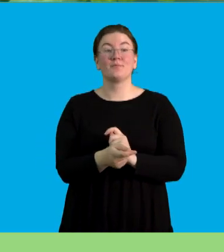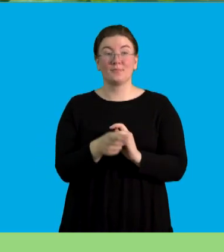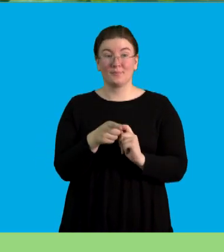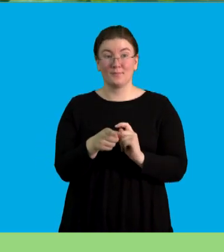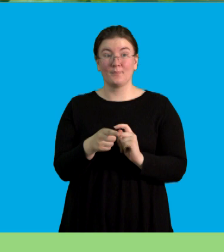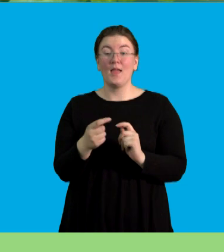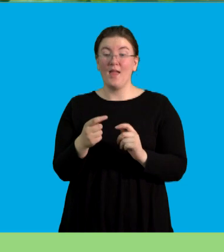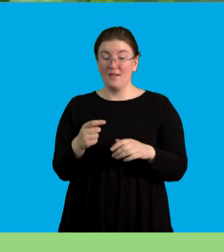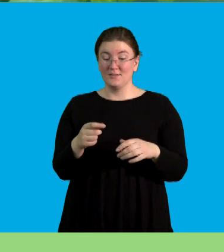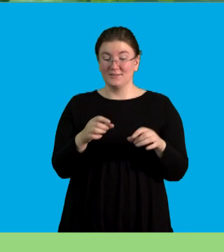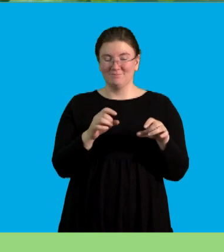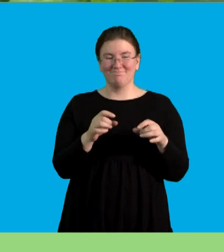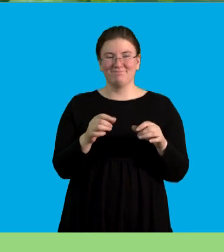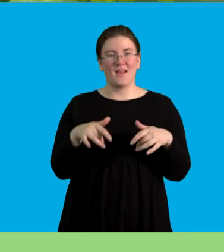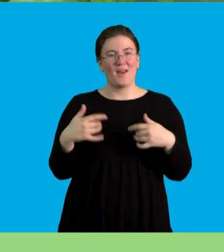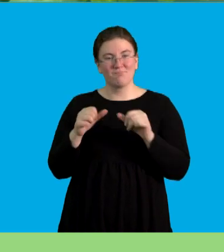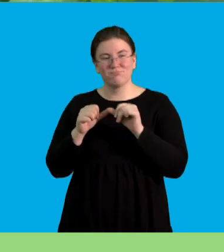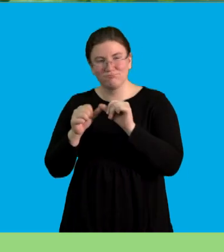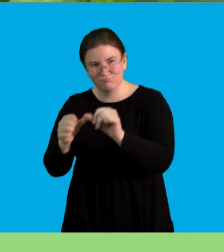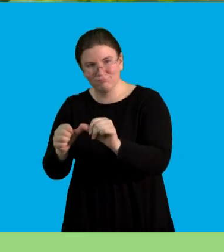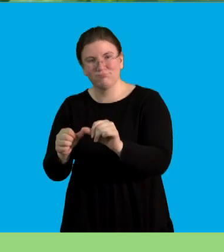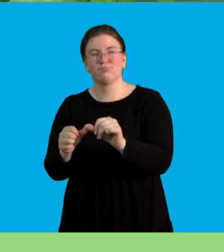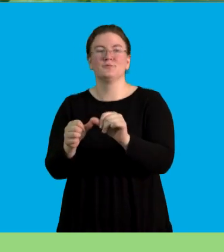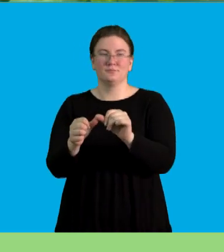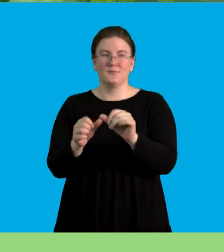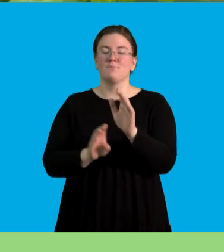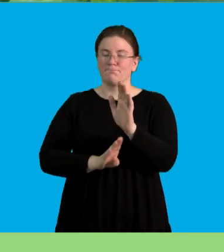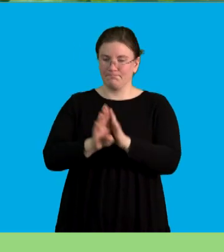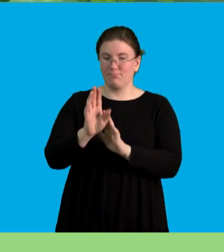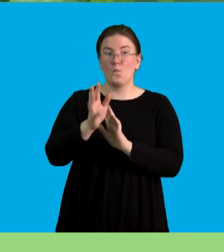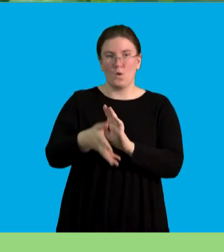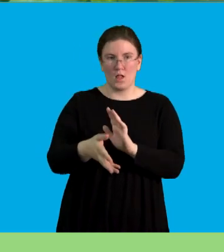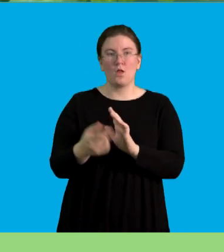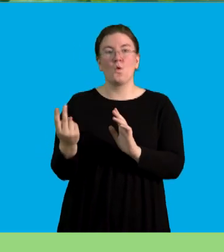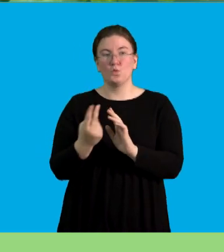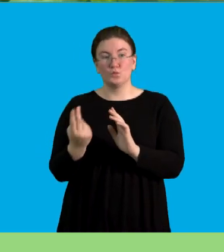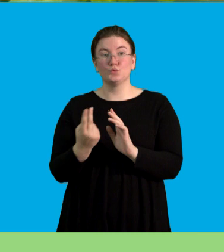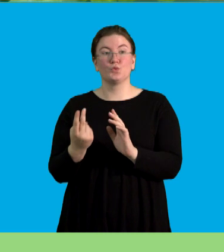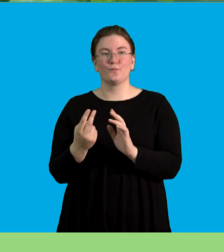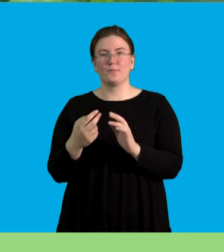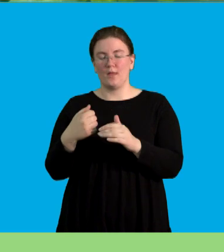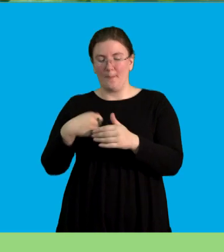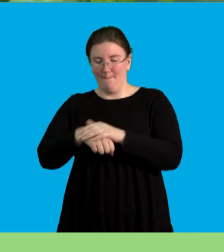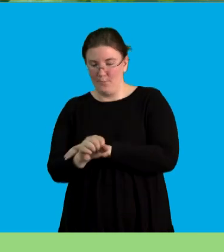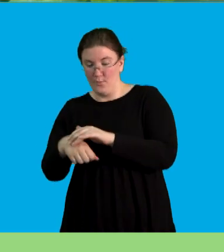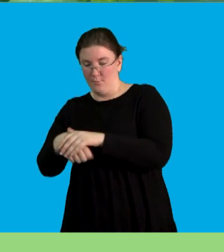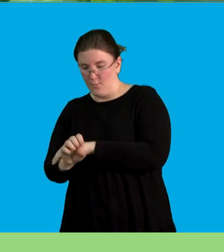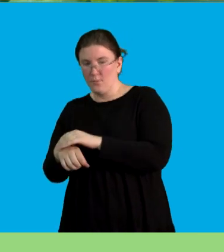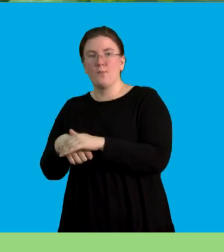so that species continue to exist. And here we have an example of a